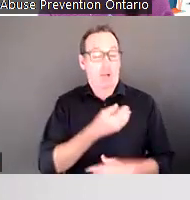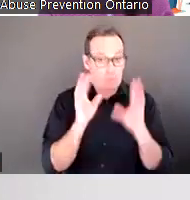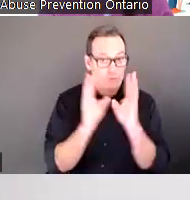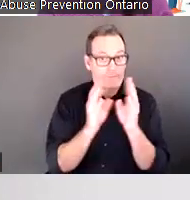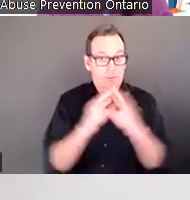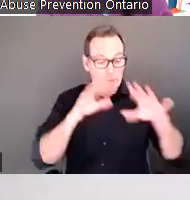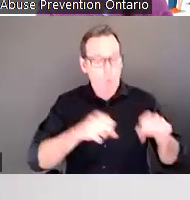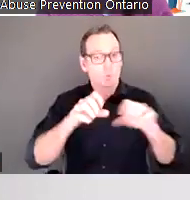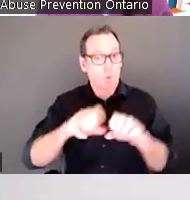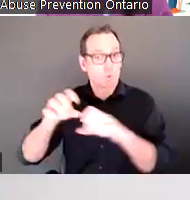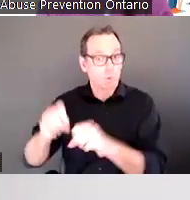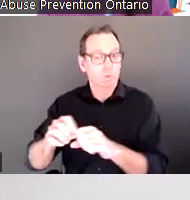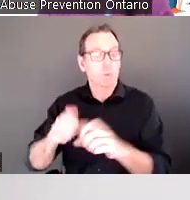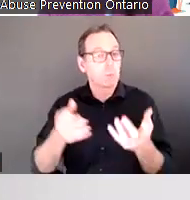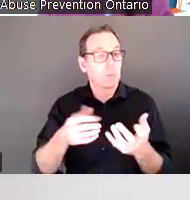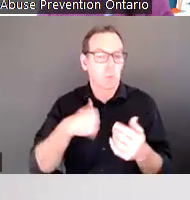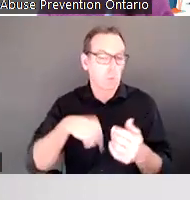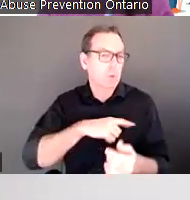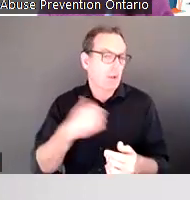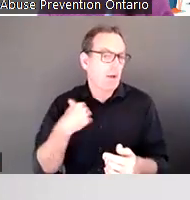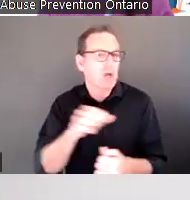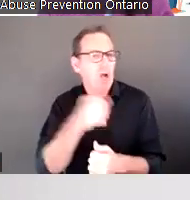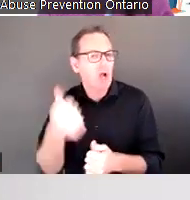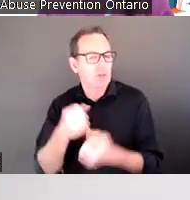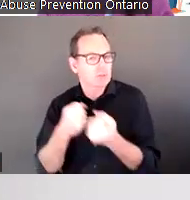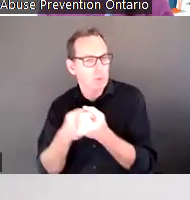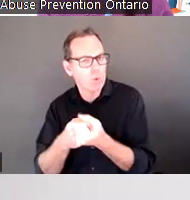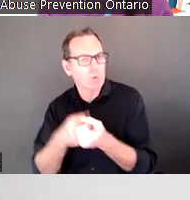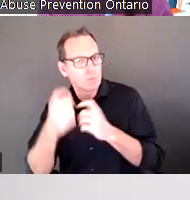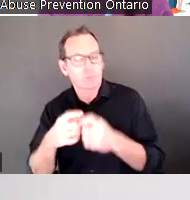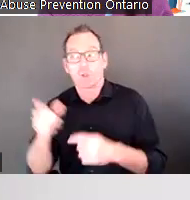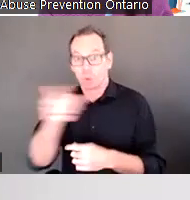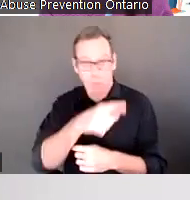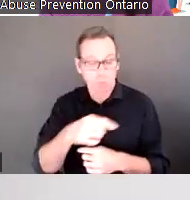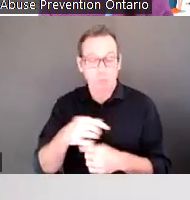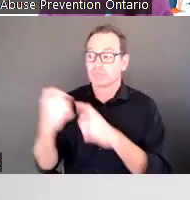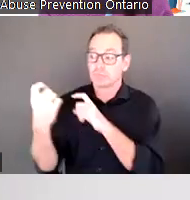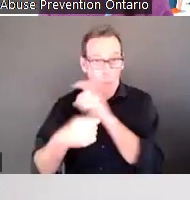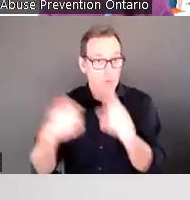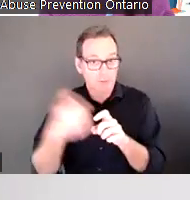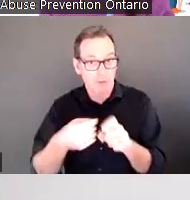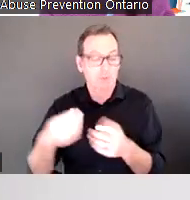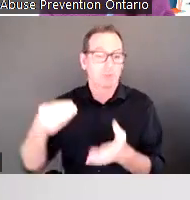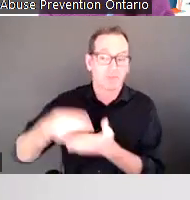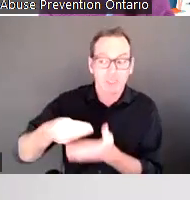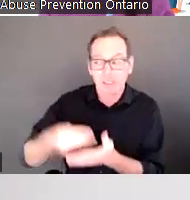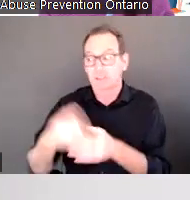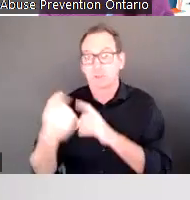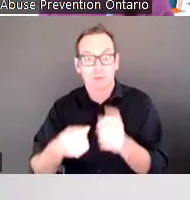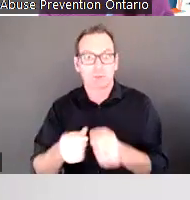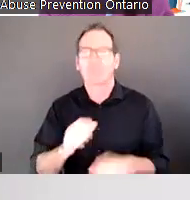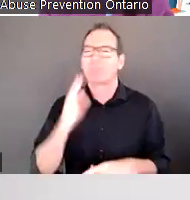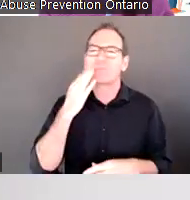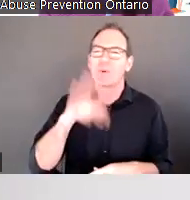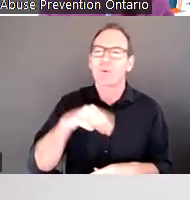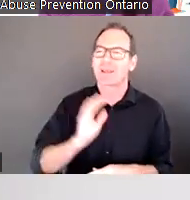require other supports in terms of donations. That does help. So these, I think all of our nonprofits have a reach